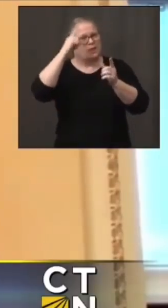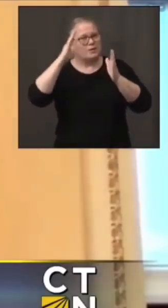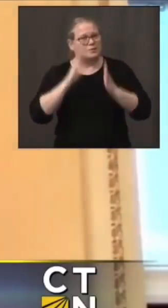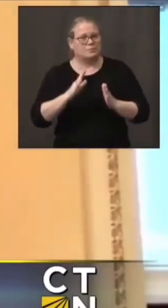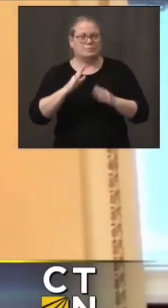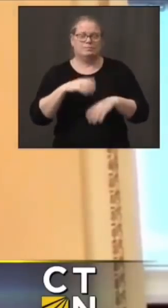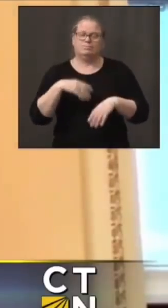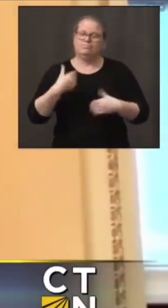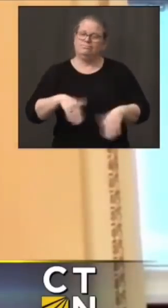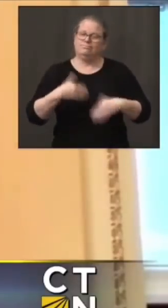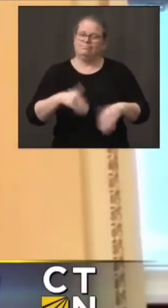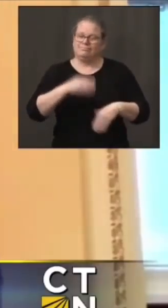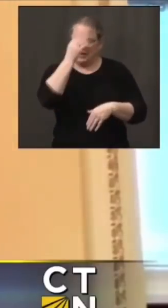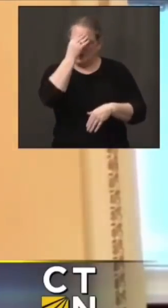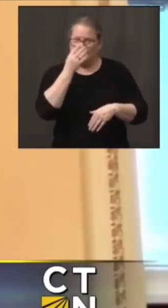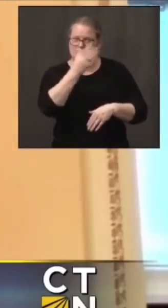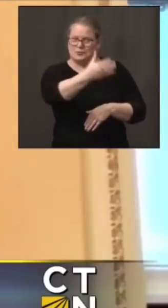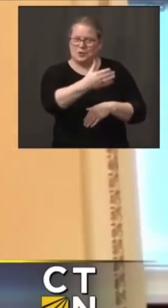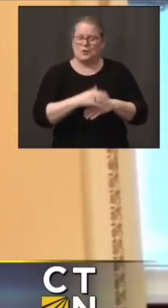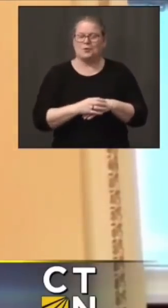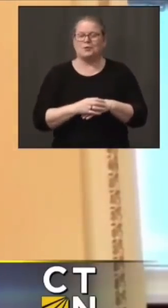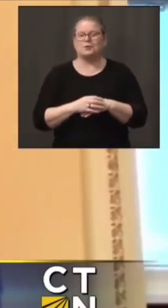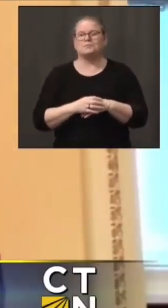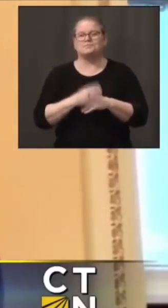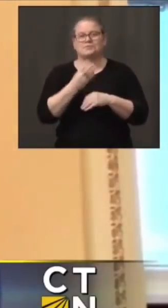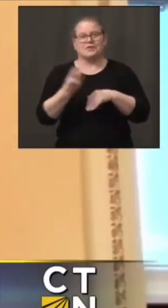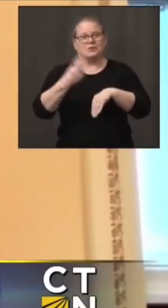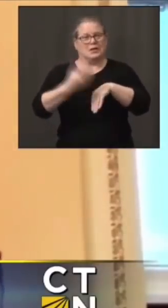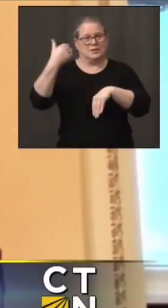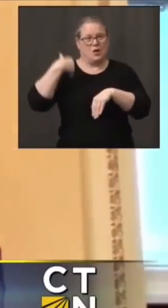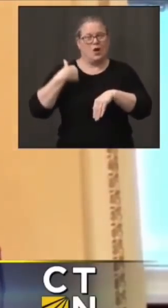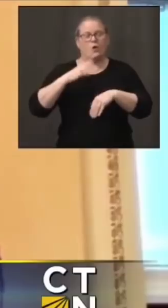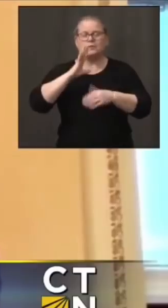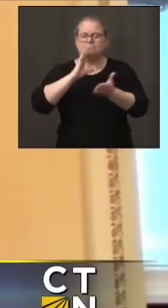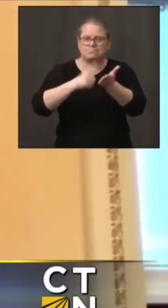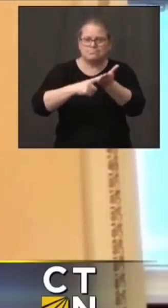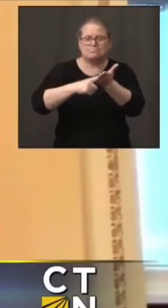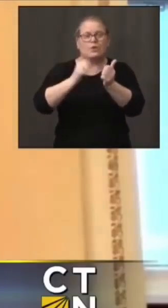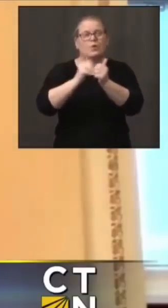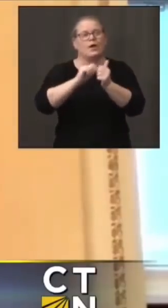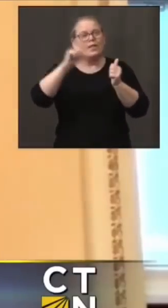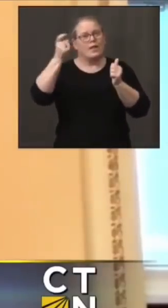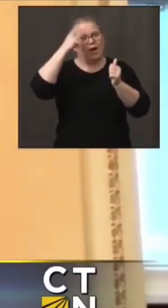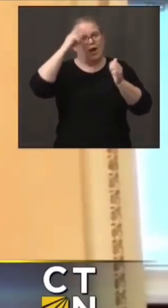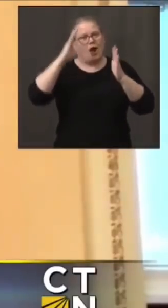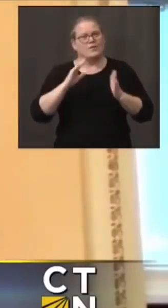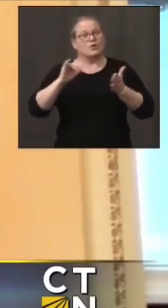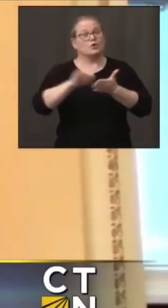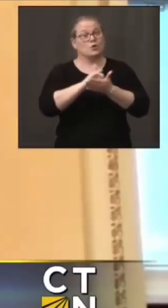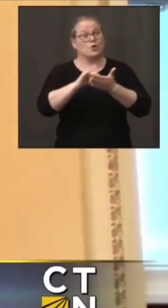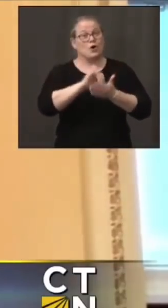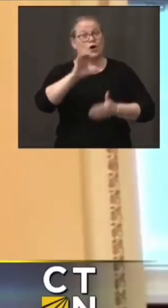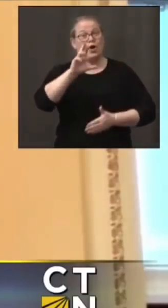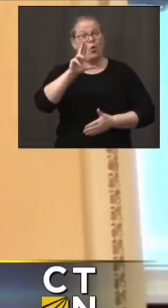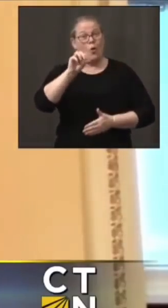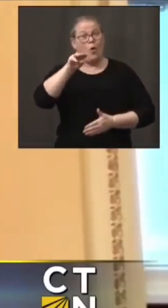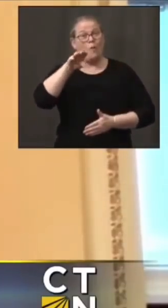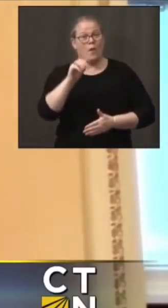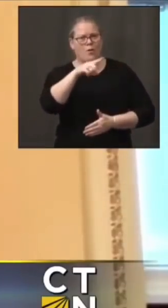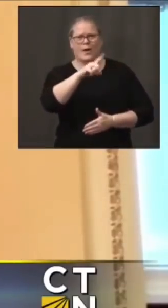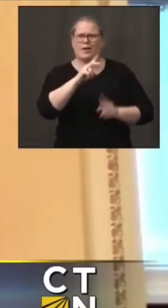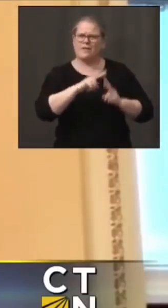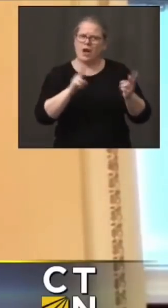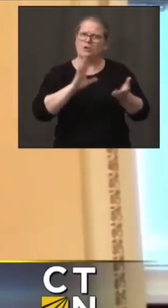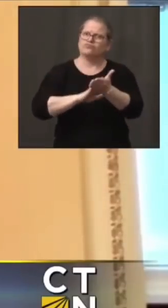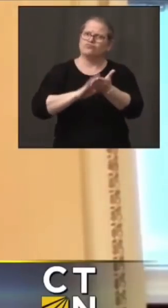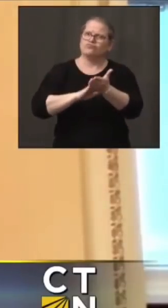you just a few days ago. I talked to Governor Cuomo, and we will take a look at what's going on in the region as